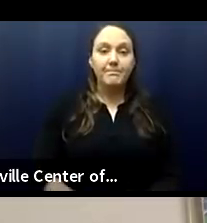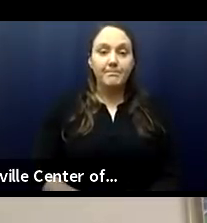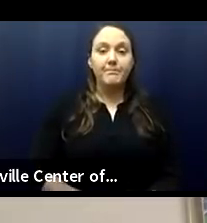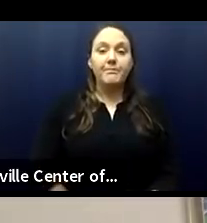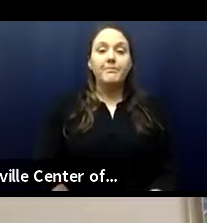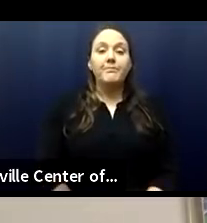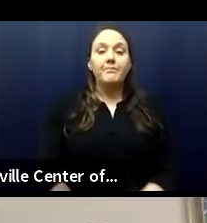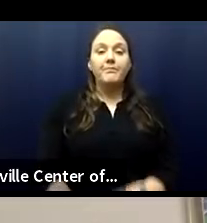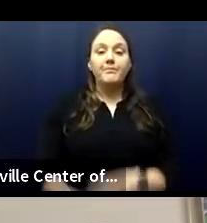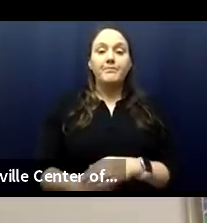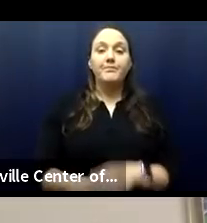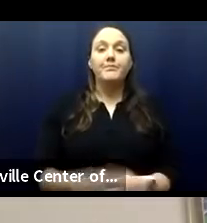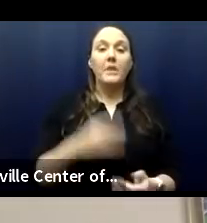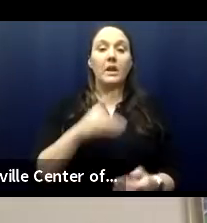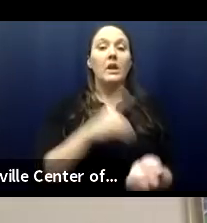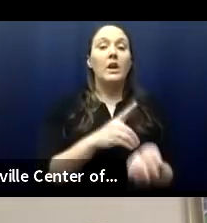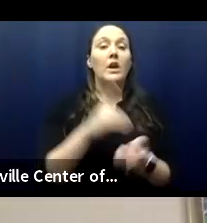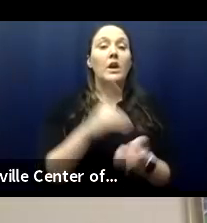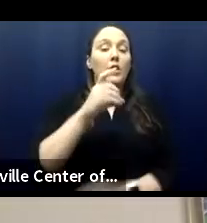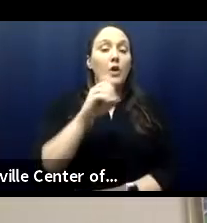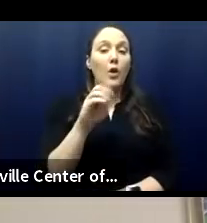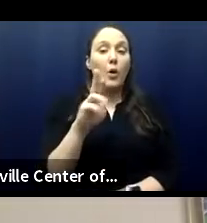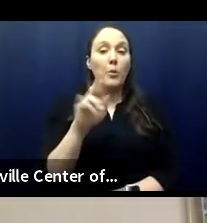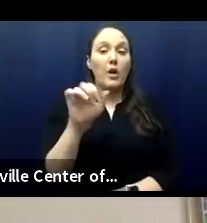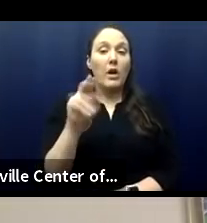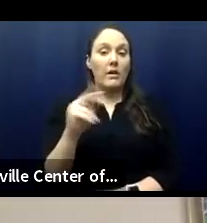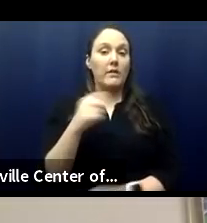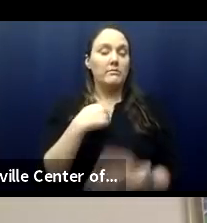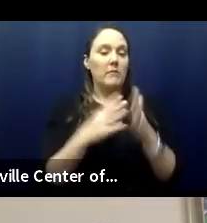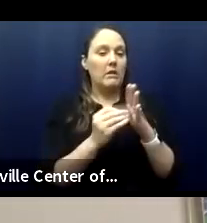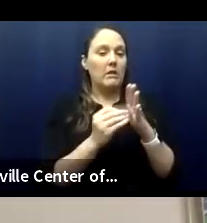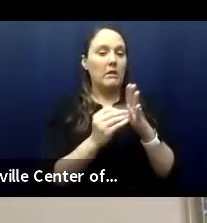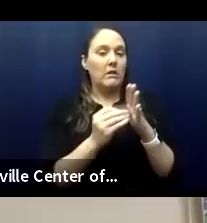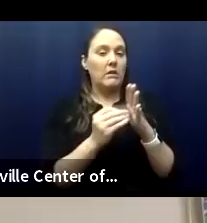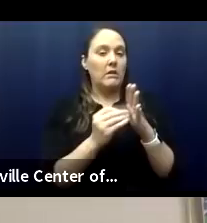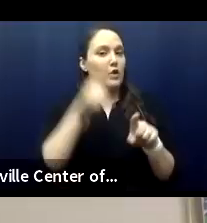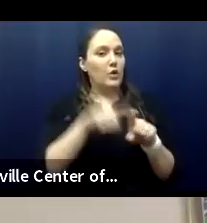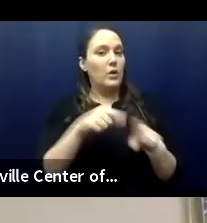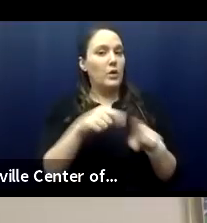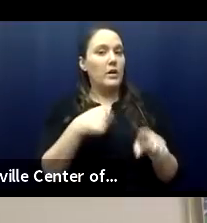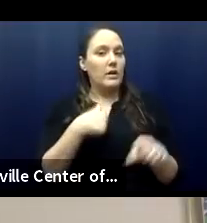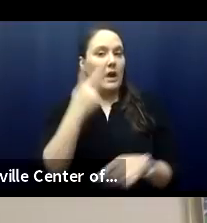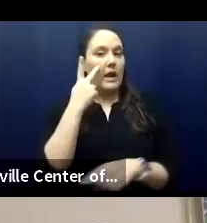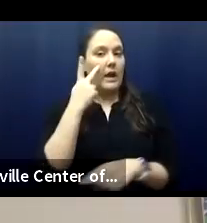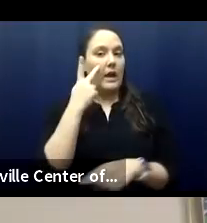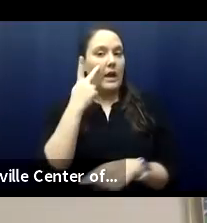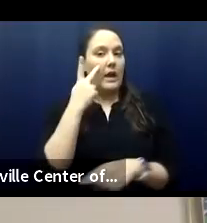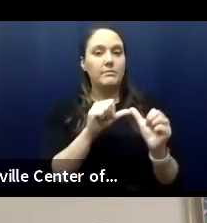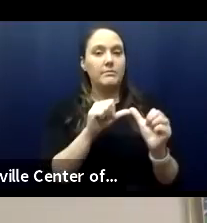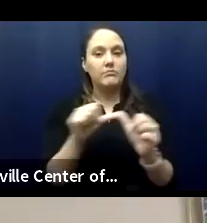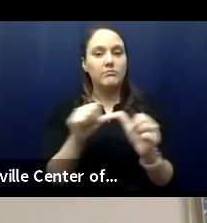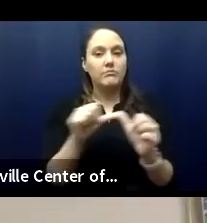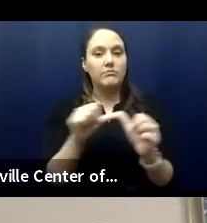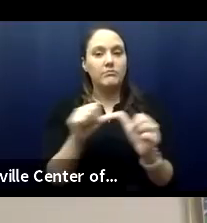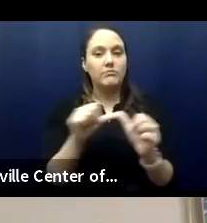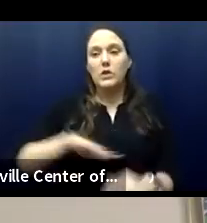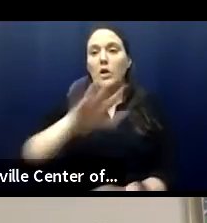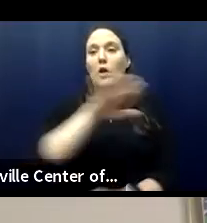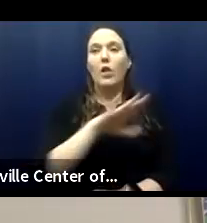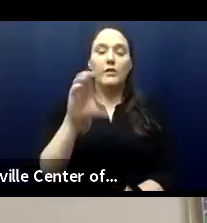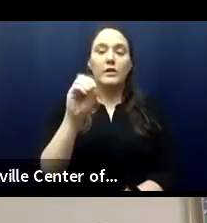I want to echo that. I think I see it. I've seen it consistently around the county and in the